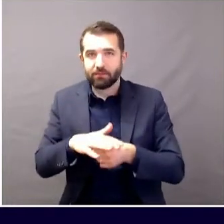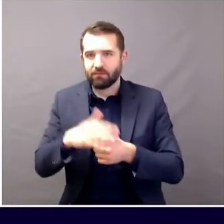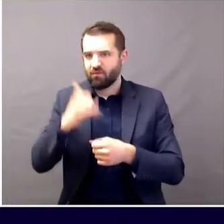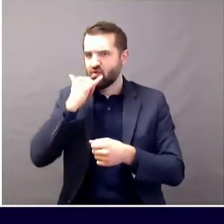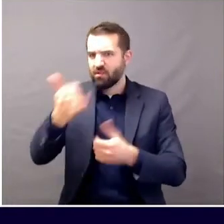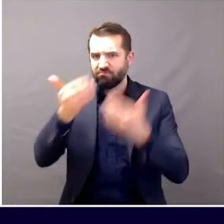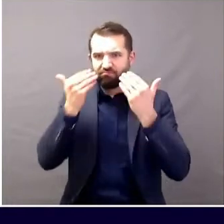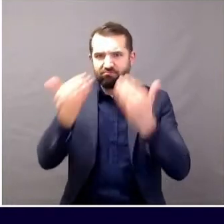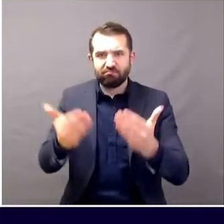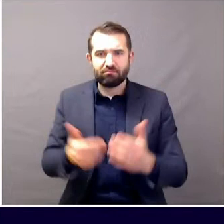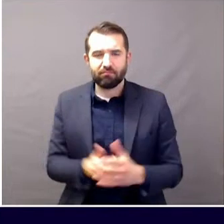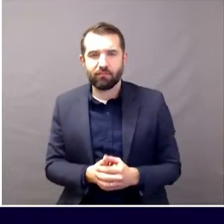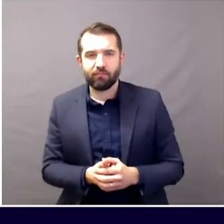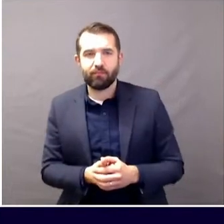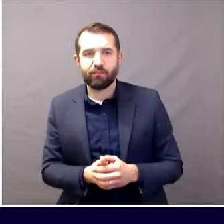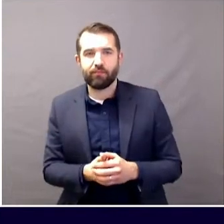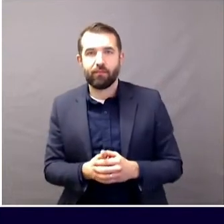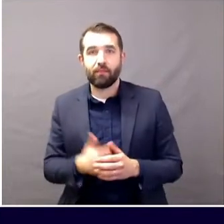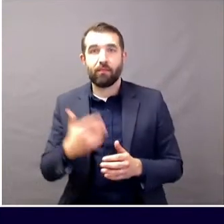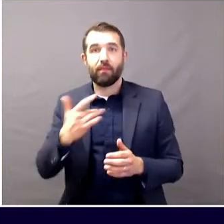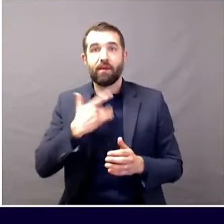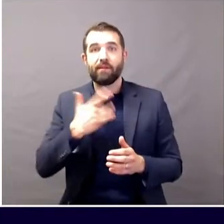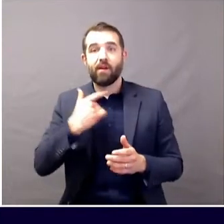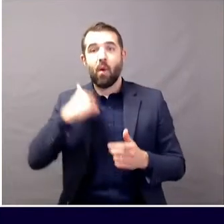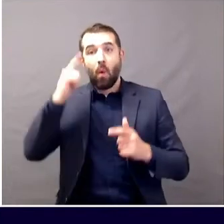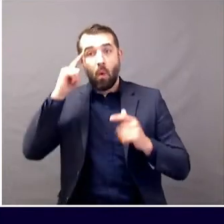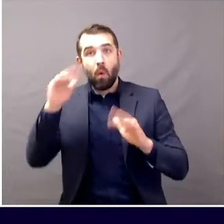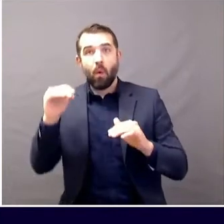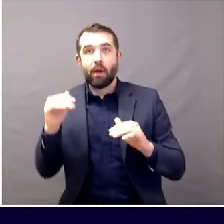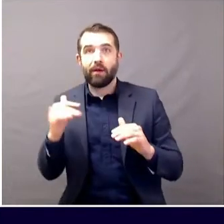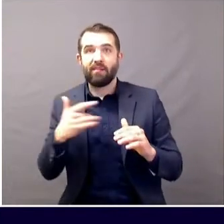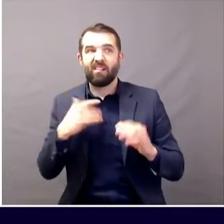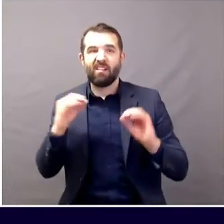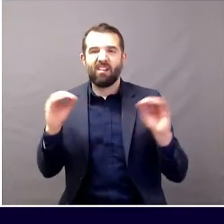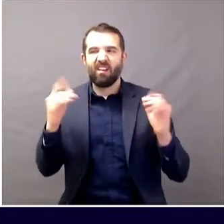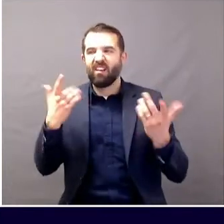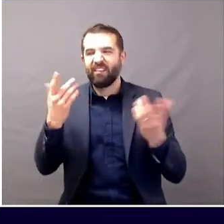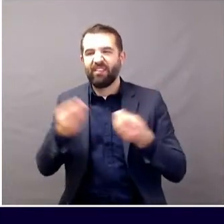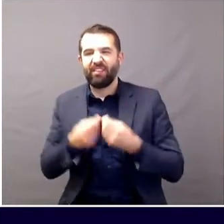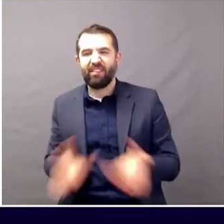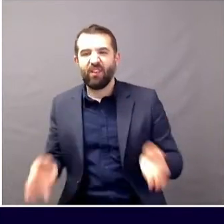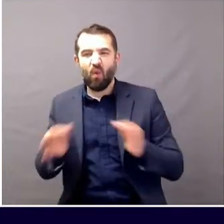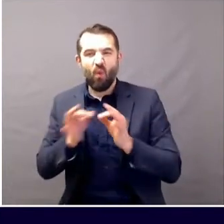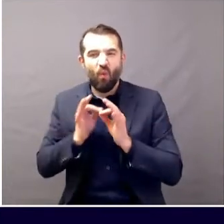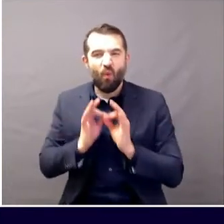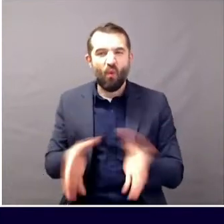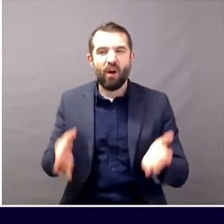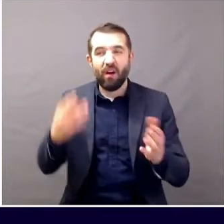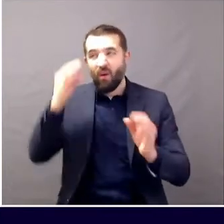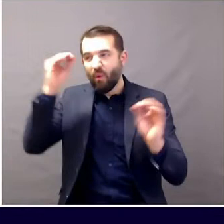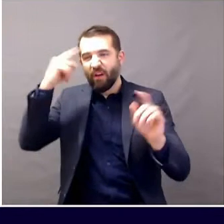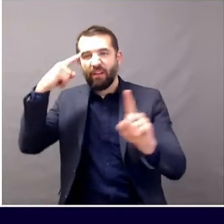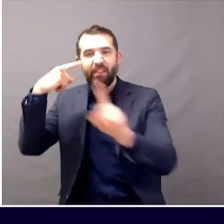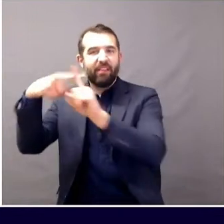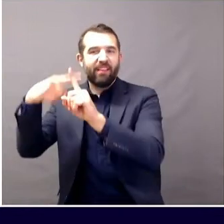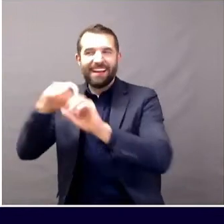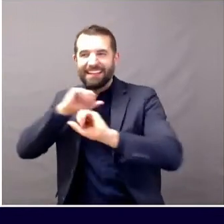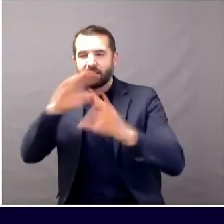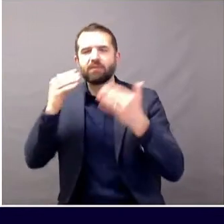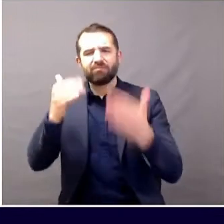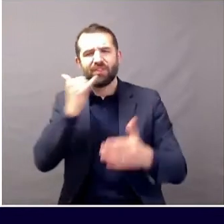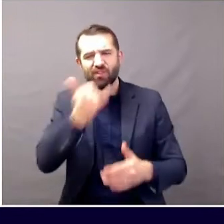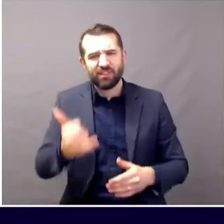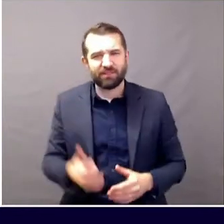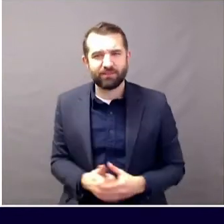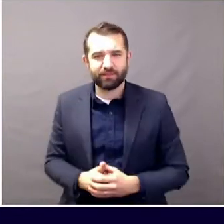or hopeless should not hesitate to call the statewide crisis line. Thank you both. Thanks, Bob. I'm going